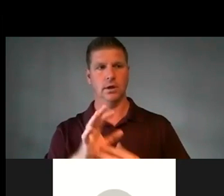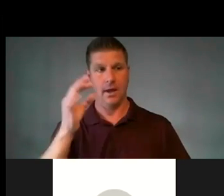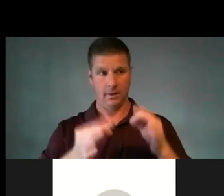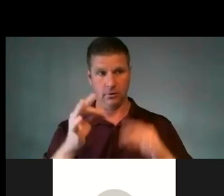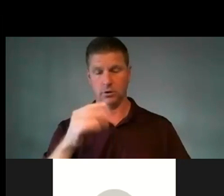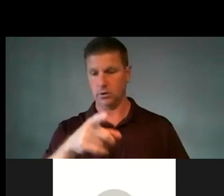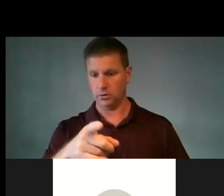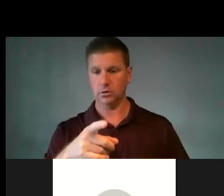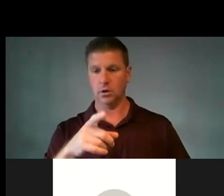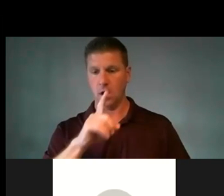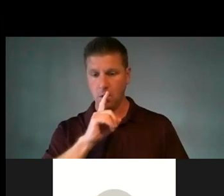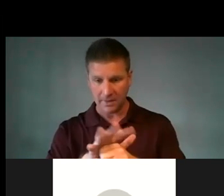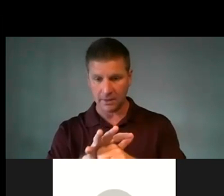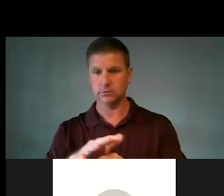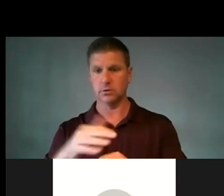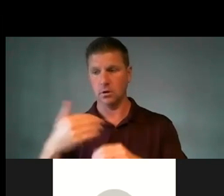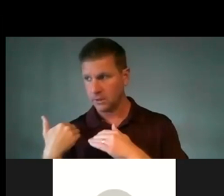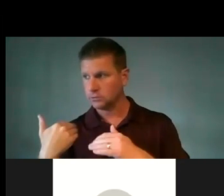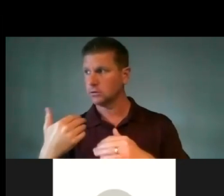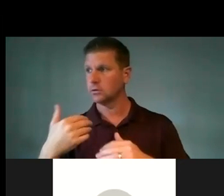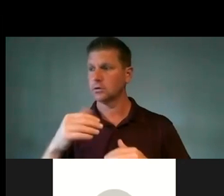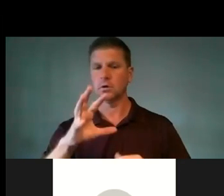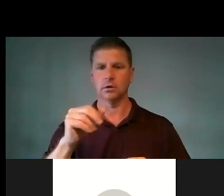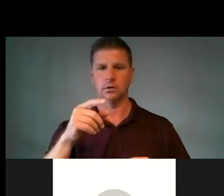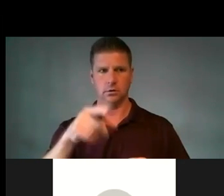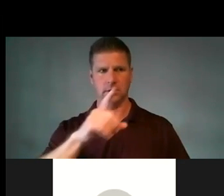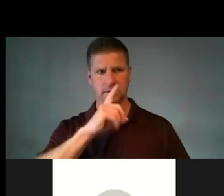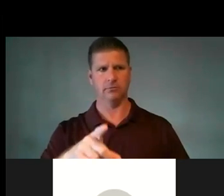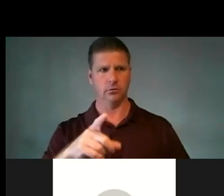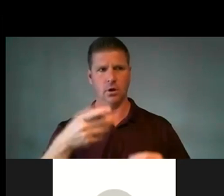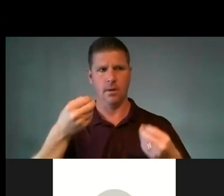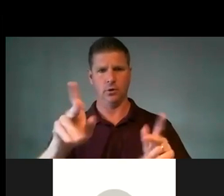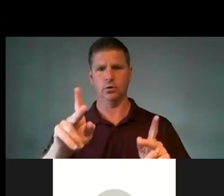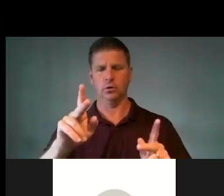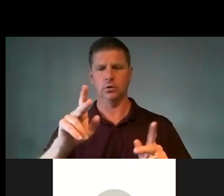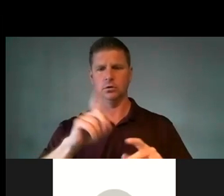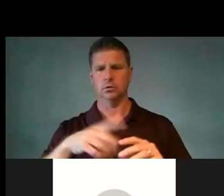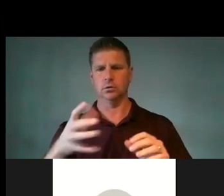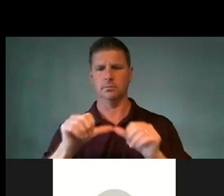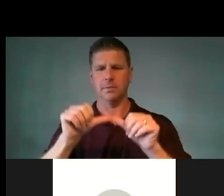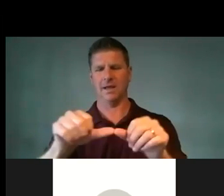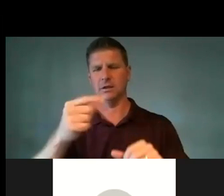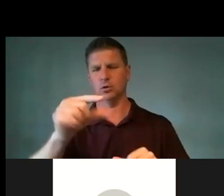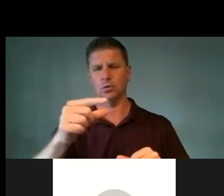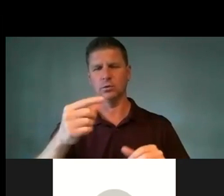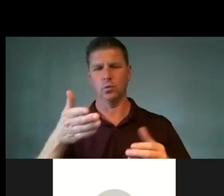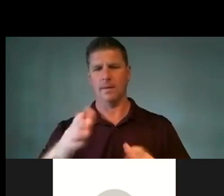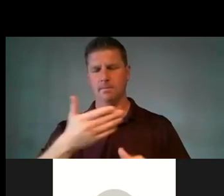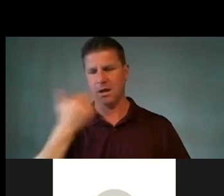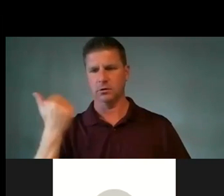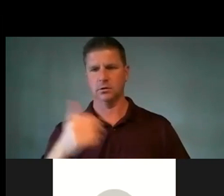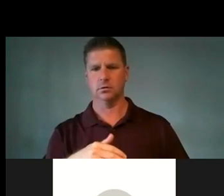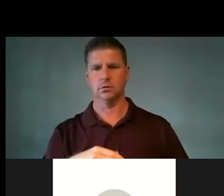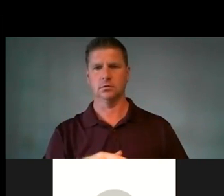are certain obligations that we can do, and there is definitely an opportunity to maintain the greenway better, right